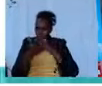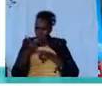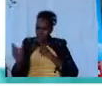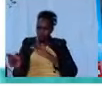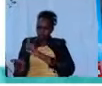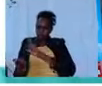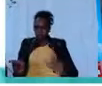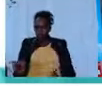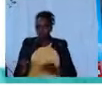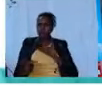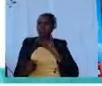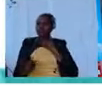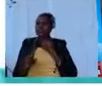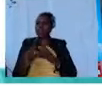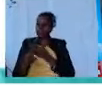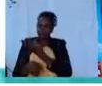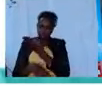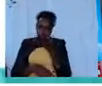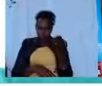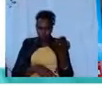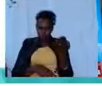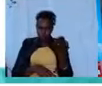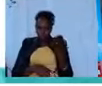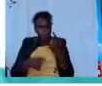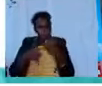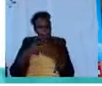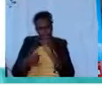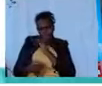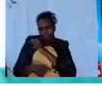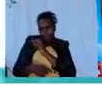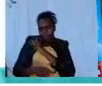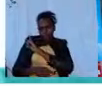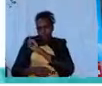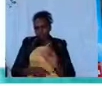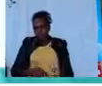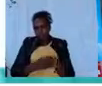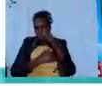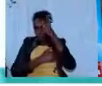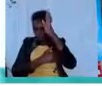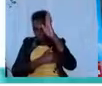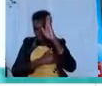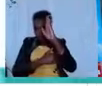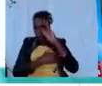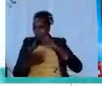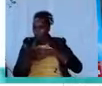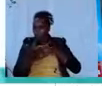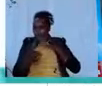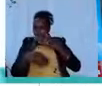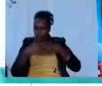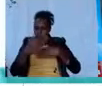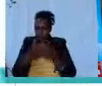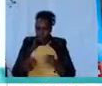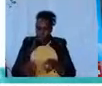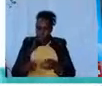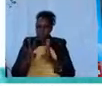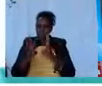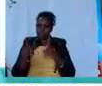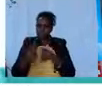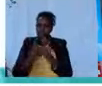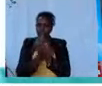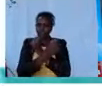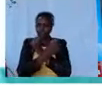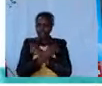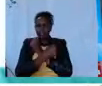your God ask of you? But to fear the Lord your God, to walk in all his ways, to love